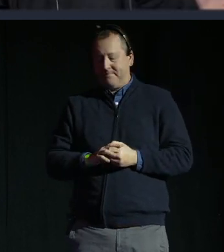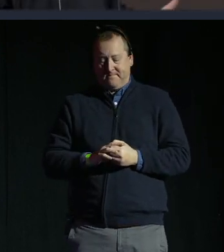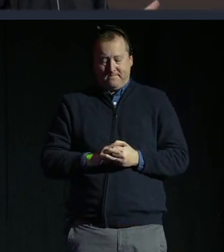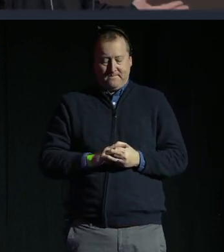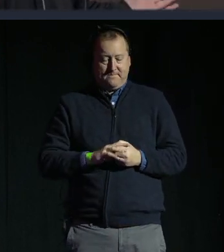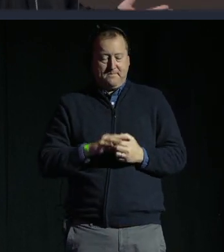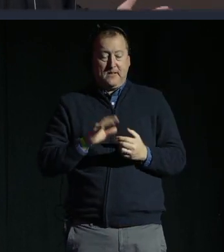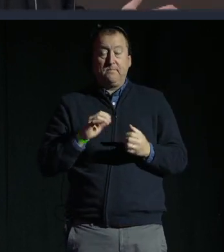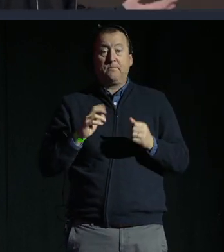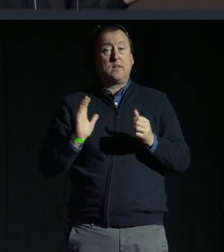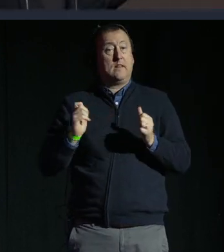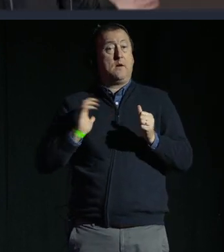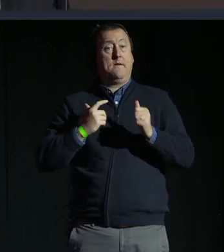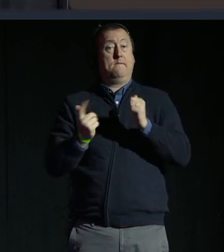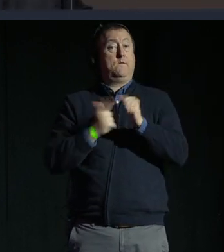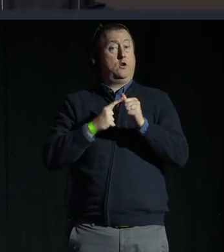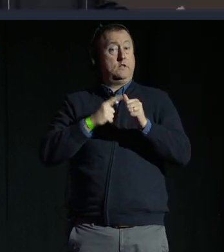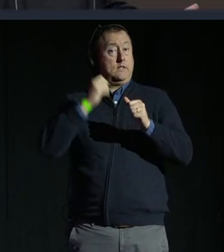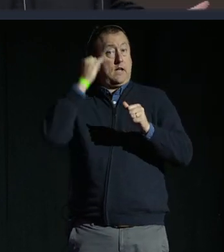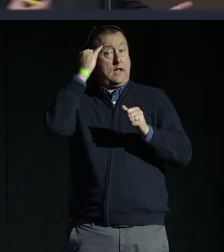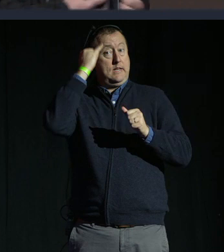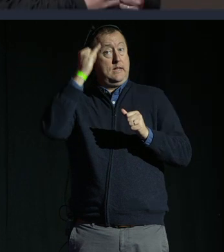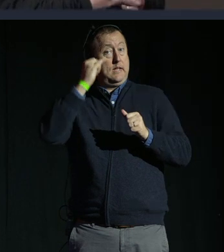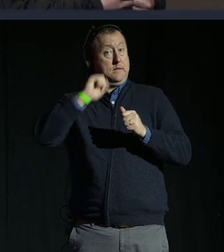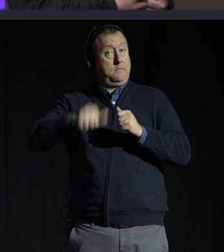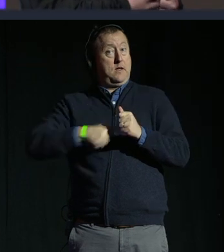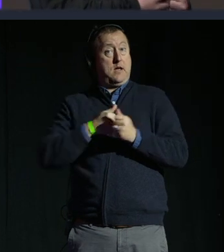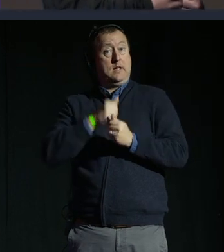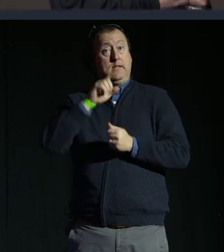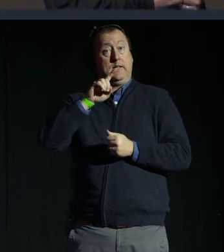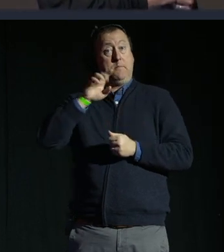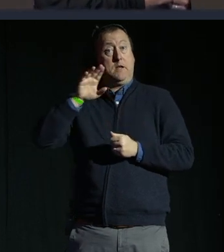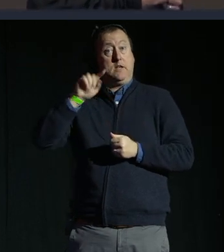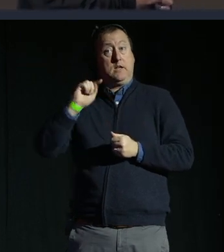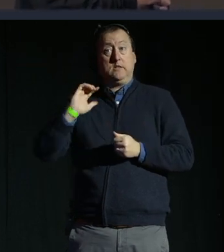The initial ideas behind DBT apparently have resonated.